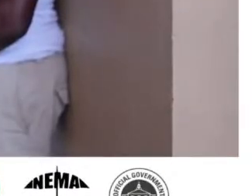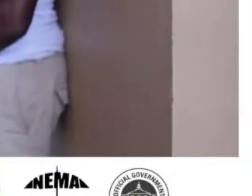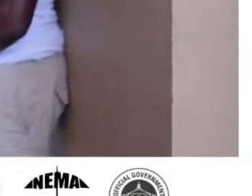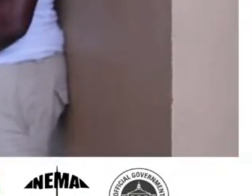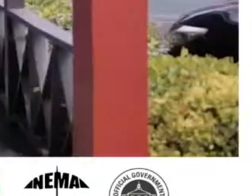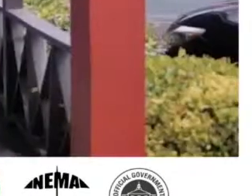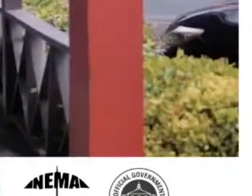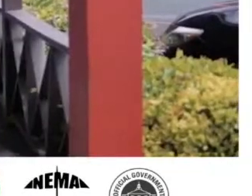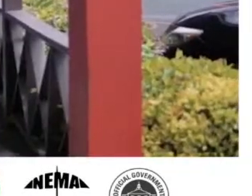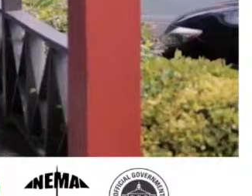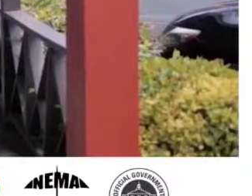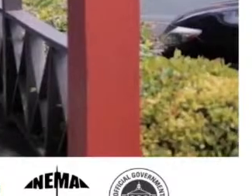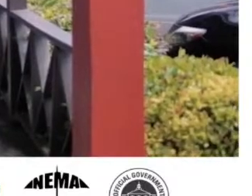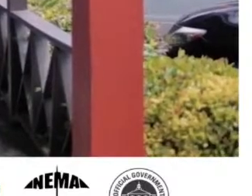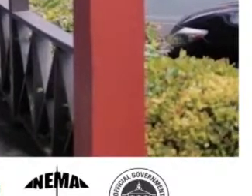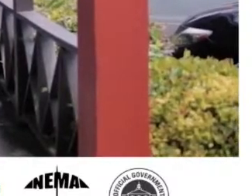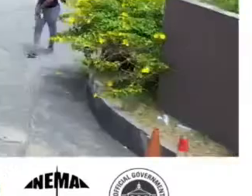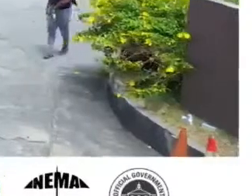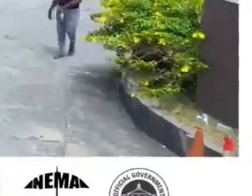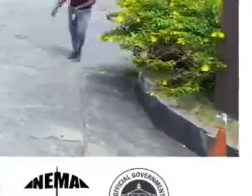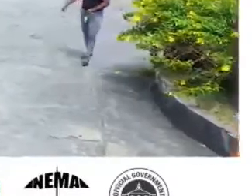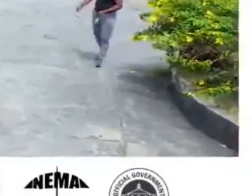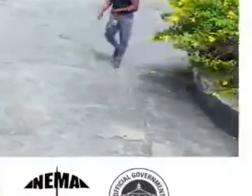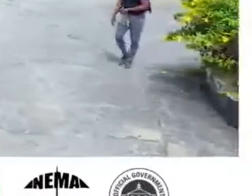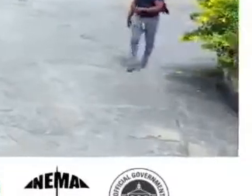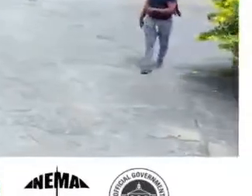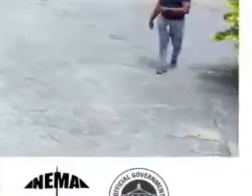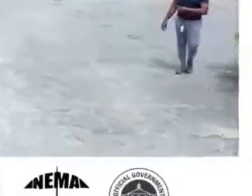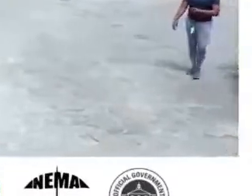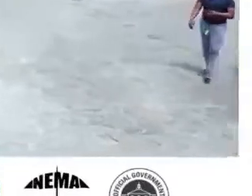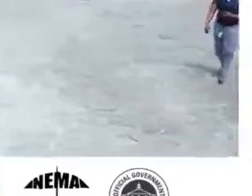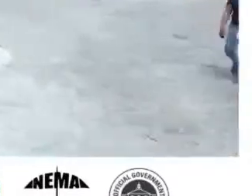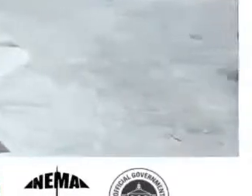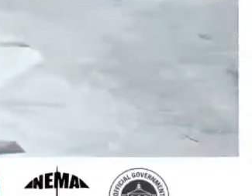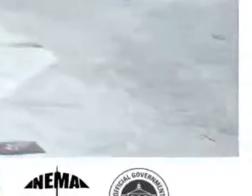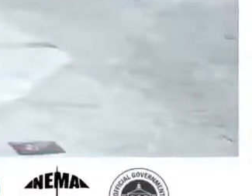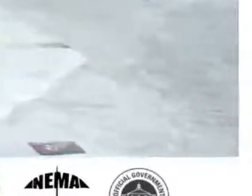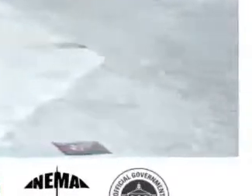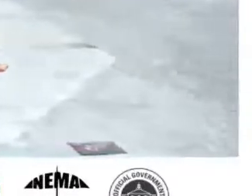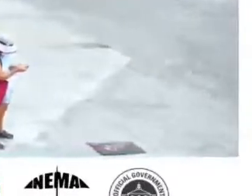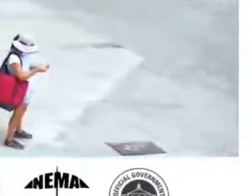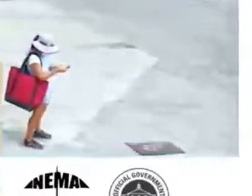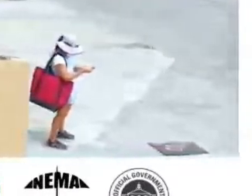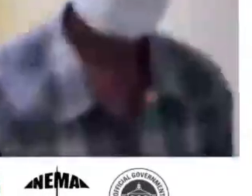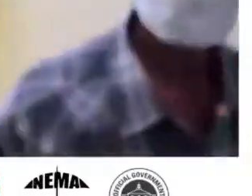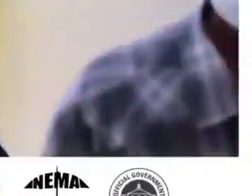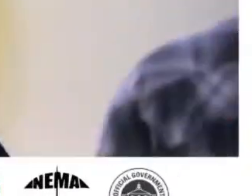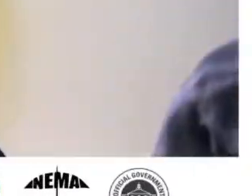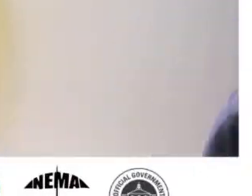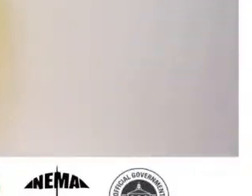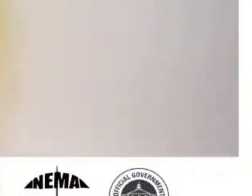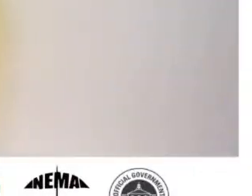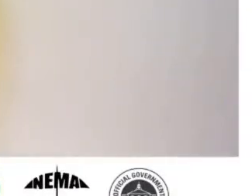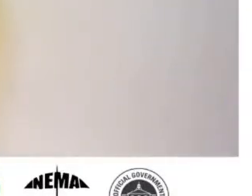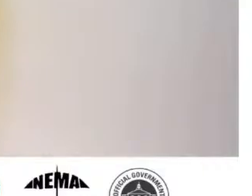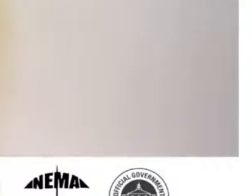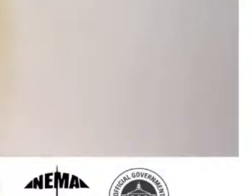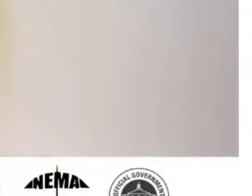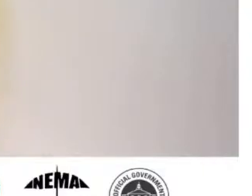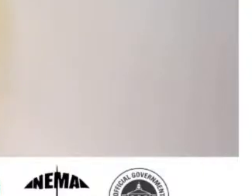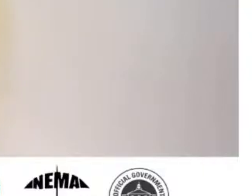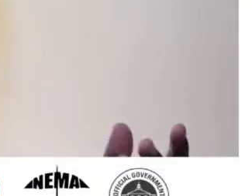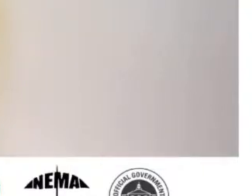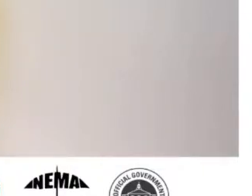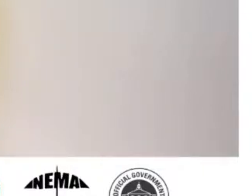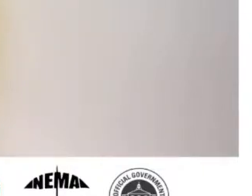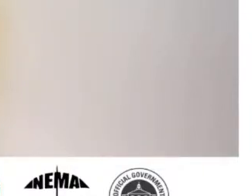here is just to ensure that the public being safe, and at the same time we're keeping ourselves safe. We're ensuring that each other keep at